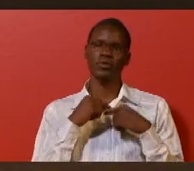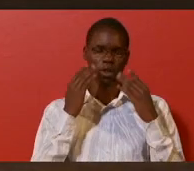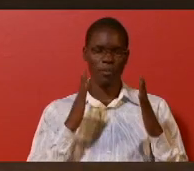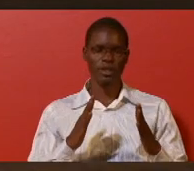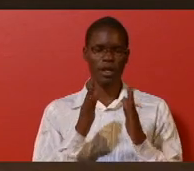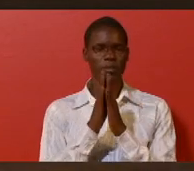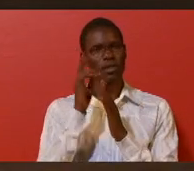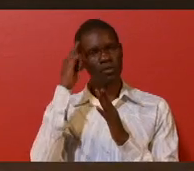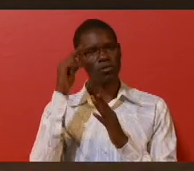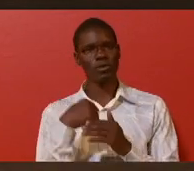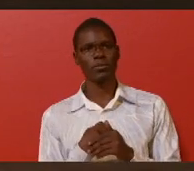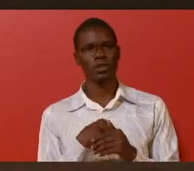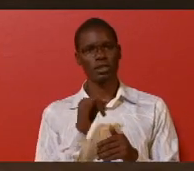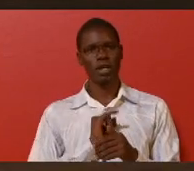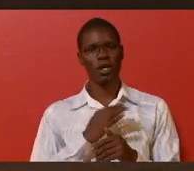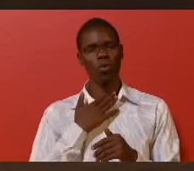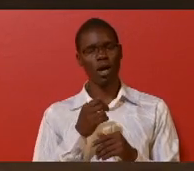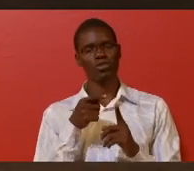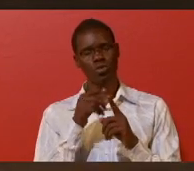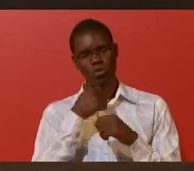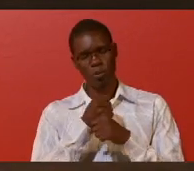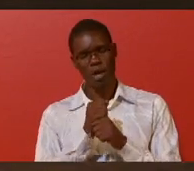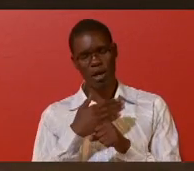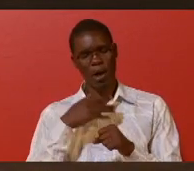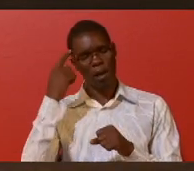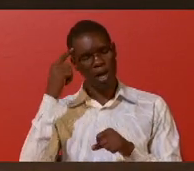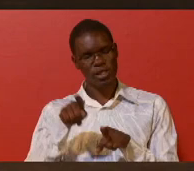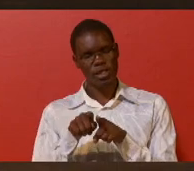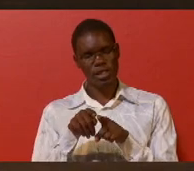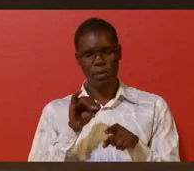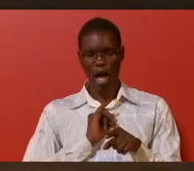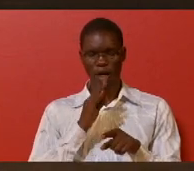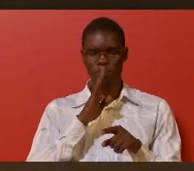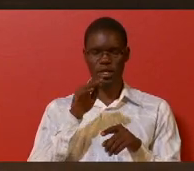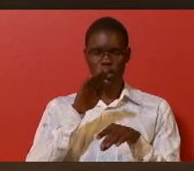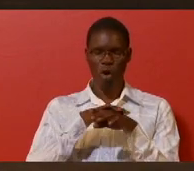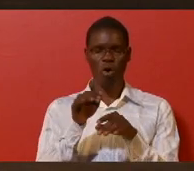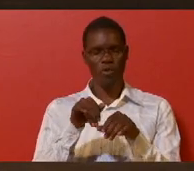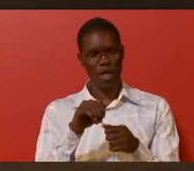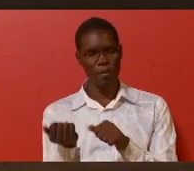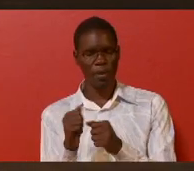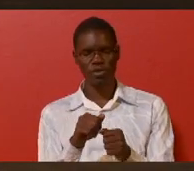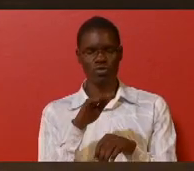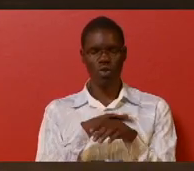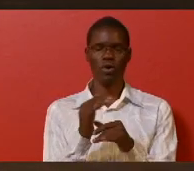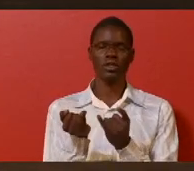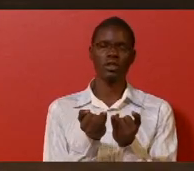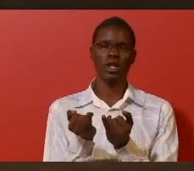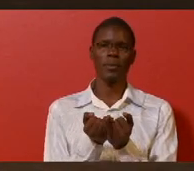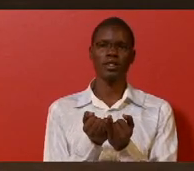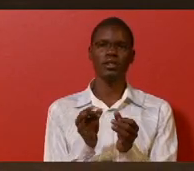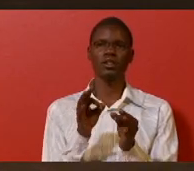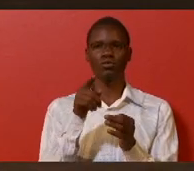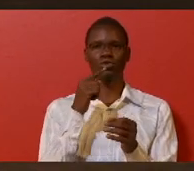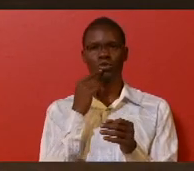for me. I want to make up my mind. Perhaps I can be in that baptism on Sabbath. If that's you, can you raise your hand?